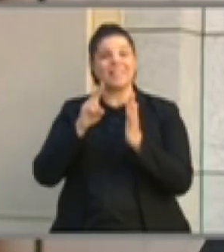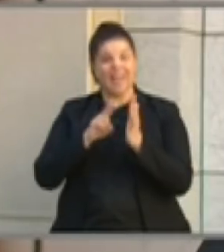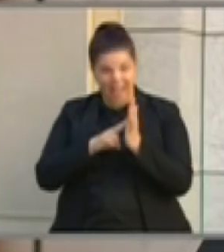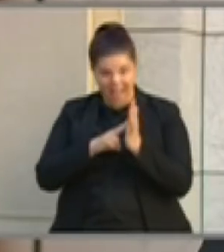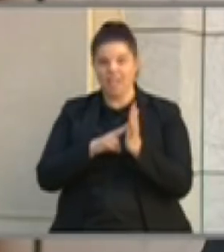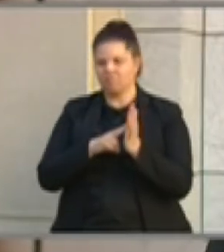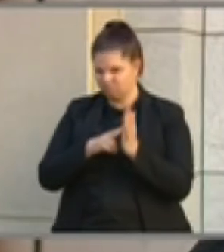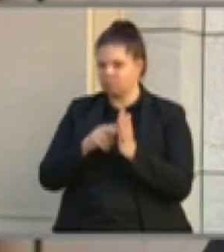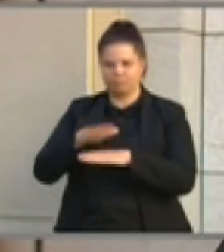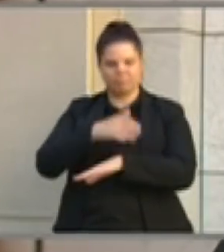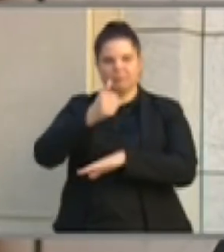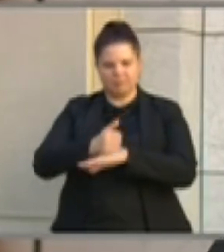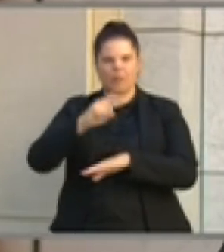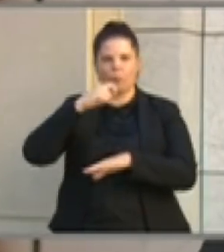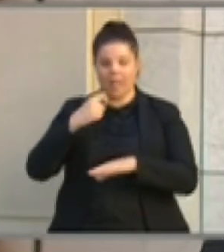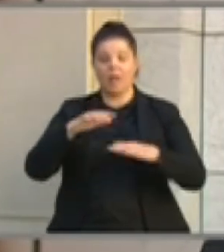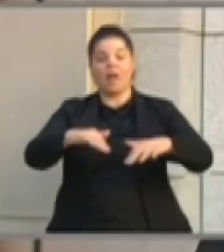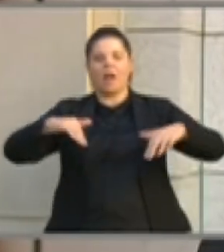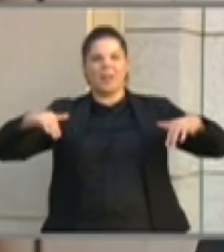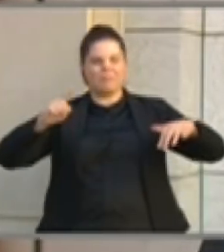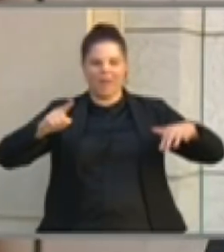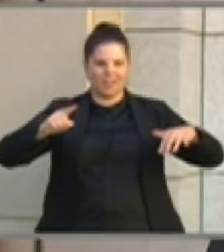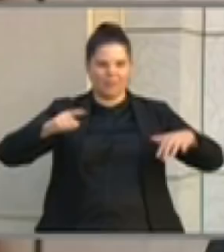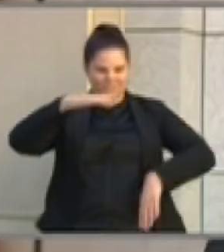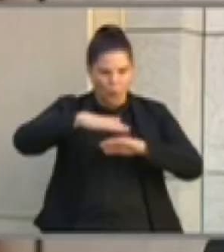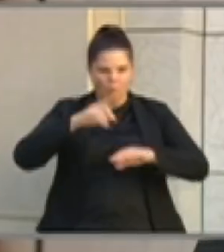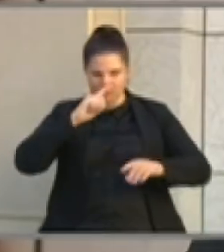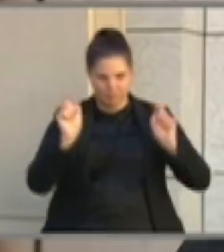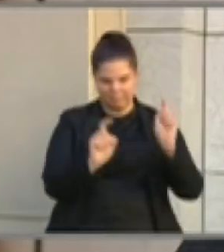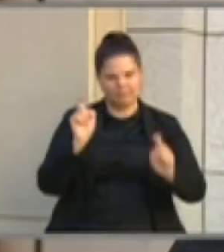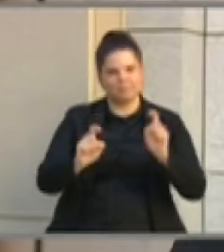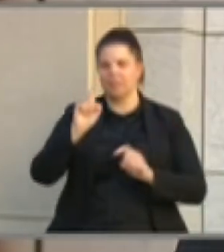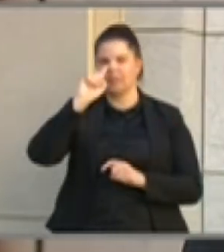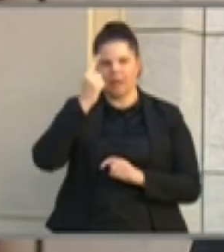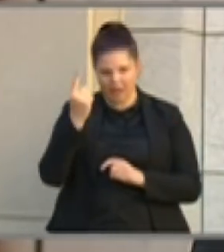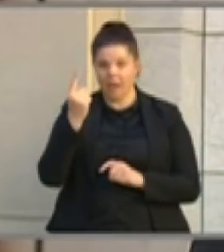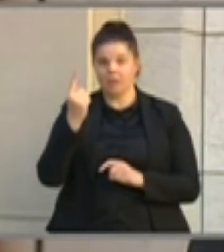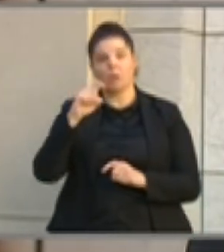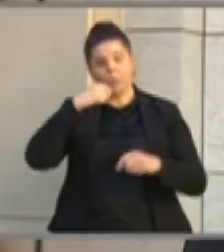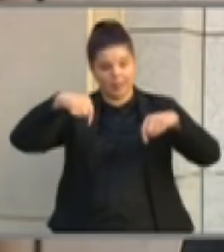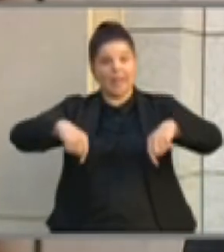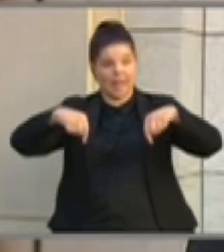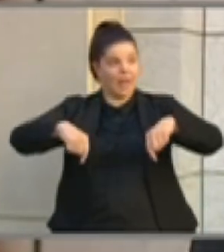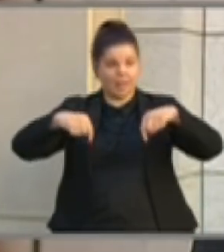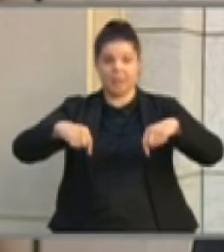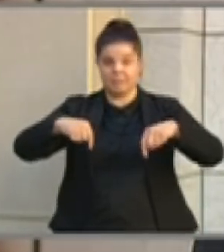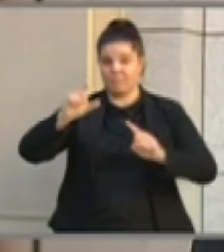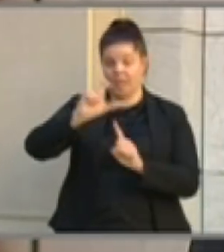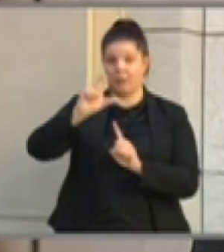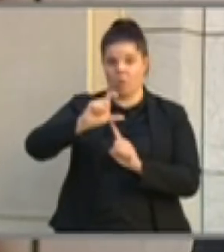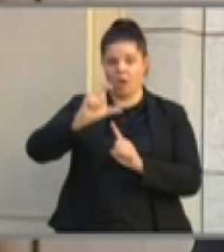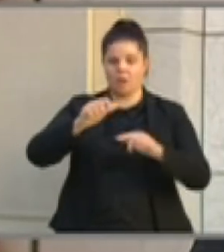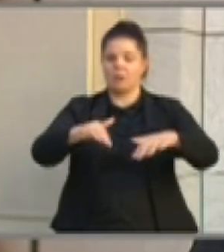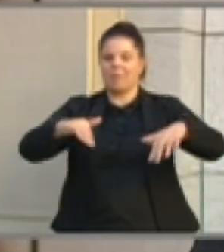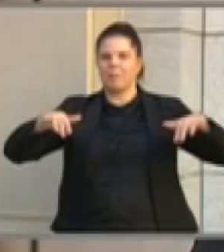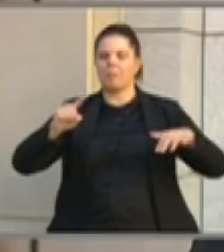to be done in a much smaller arrangement, and that would be done in person here in the Parliament in Canberra